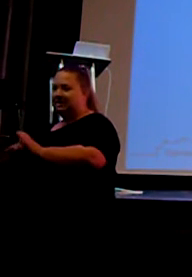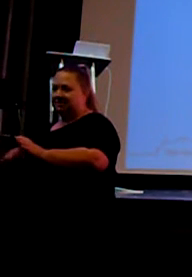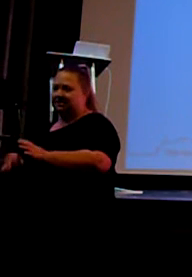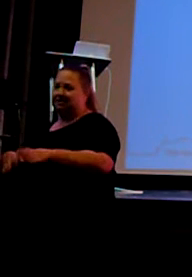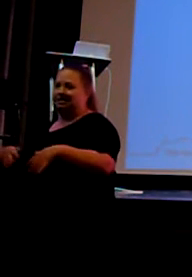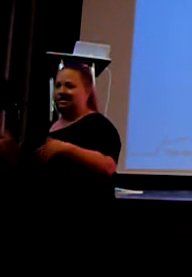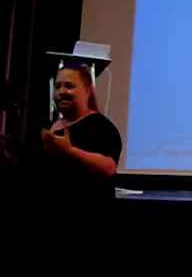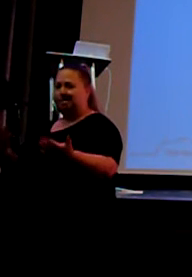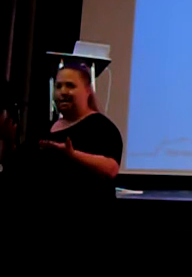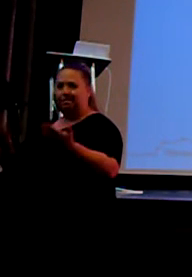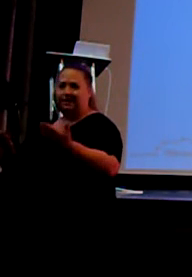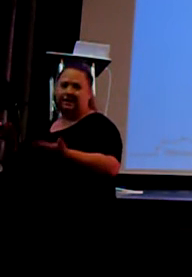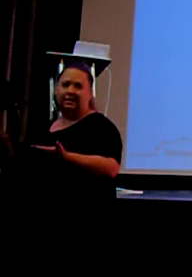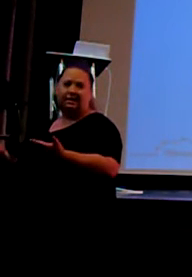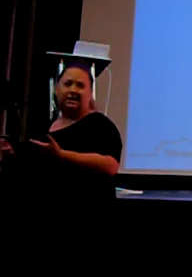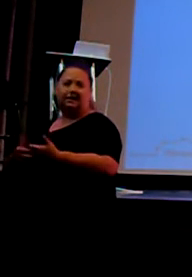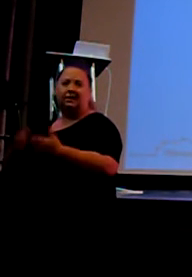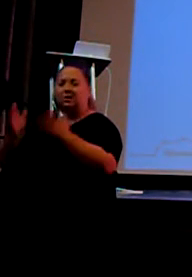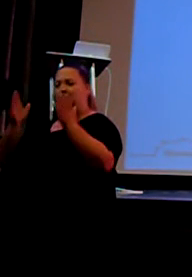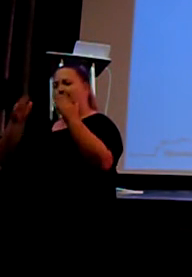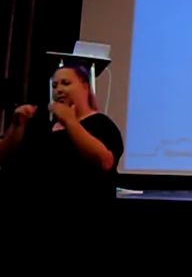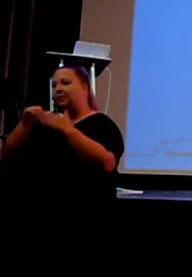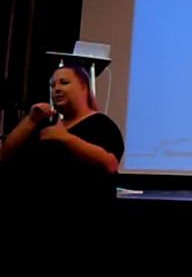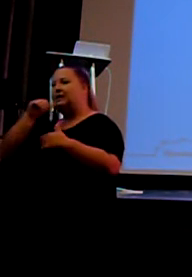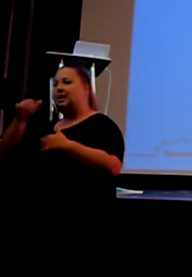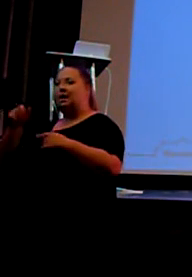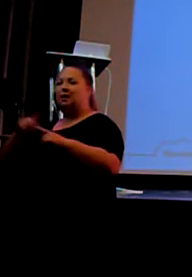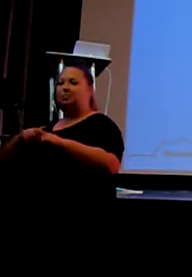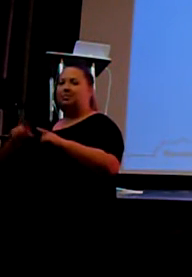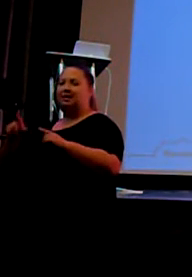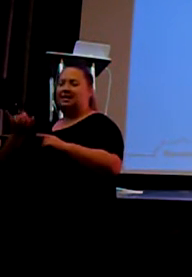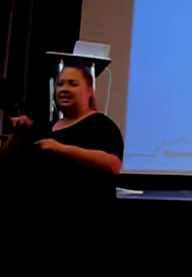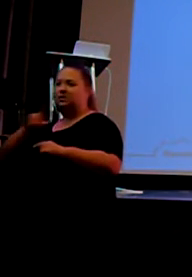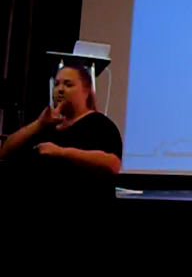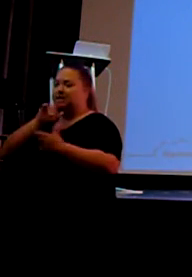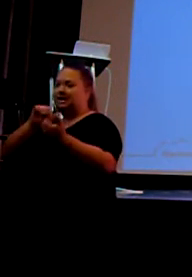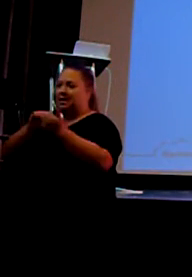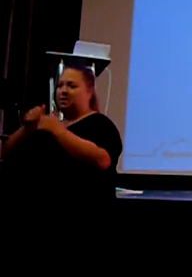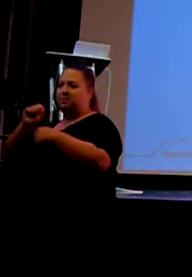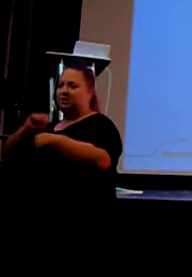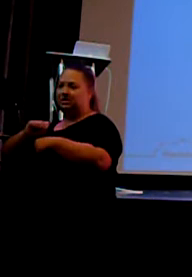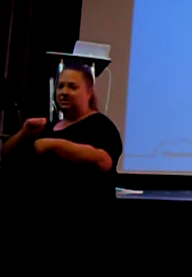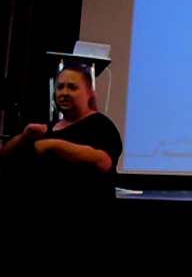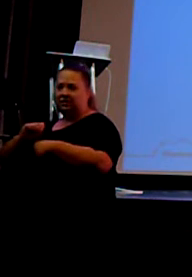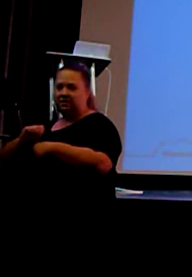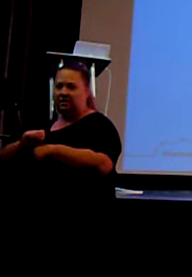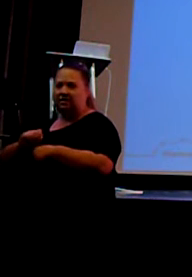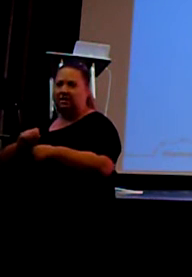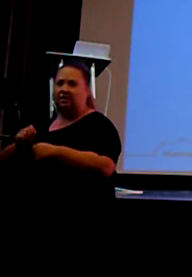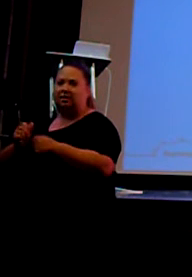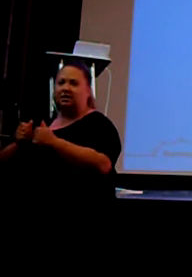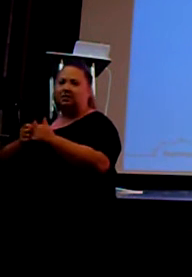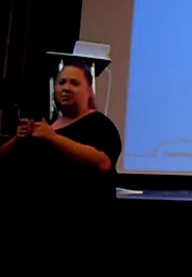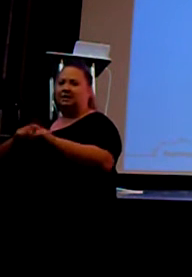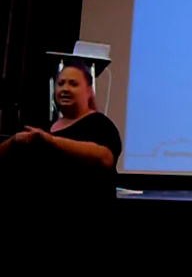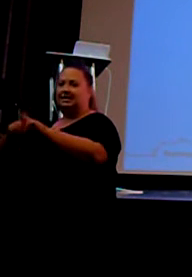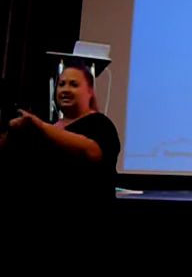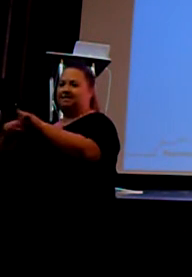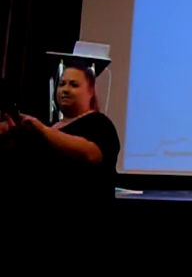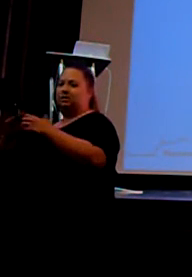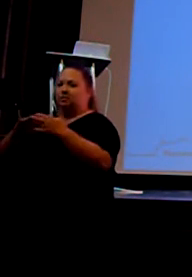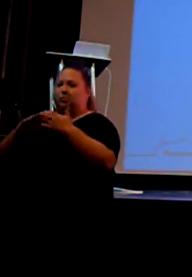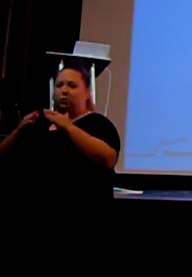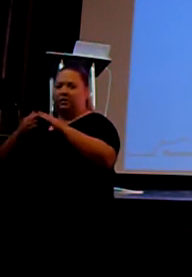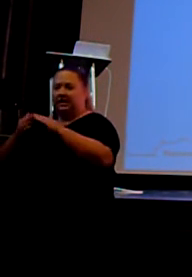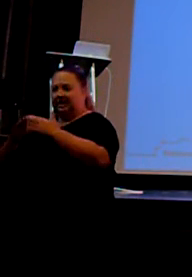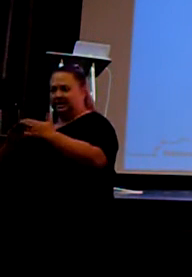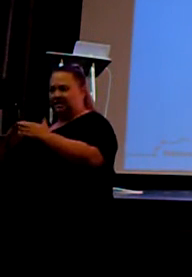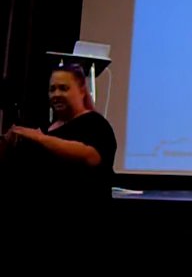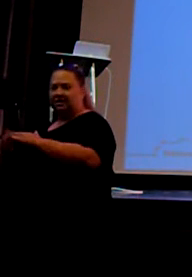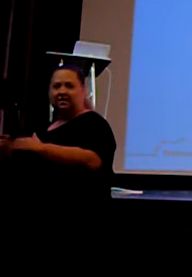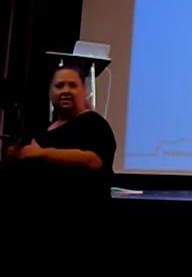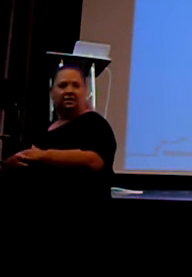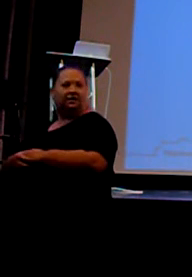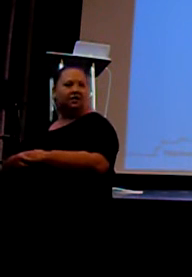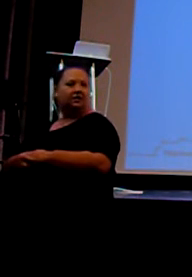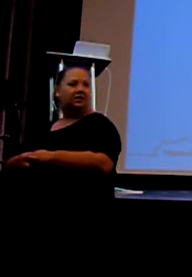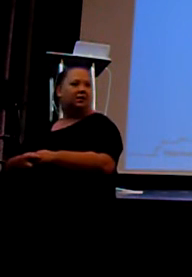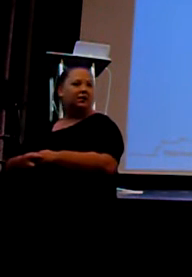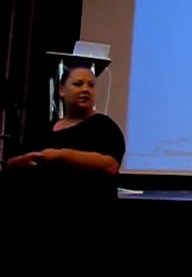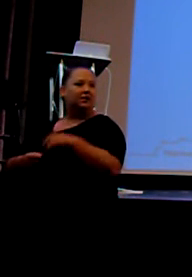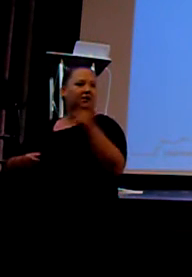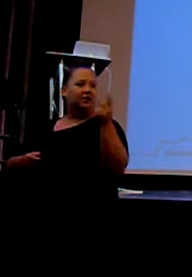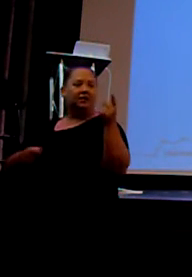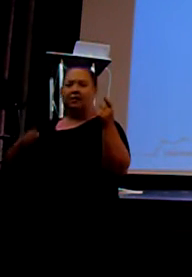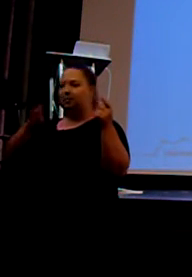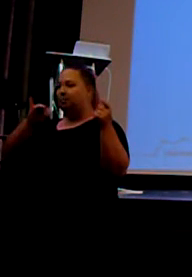maybe. Hopefully not, but that's really how it works with the different communities. Hi, Captain Anderson. I'm Bill from